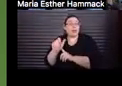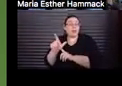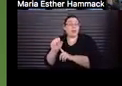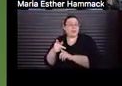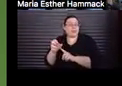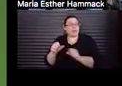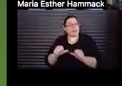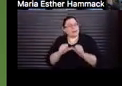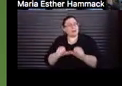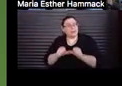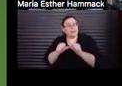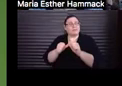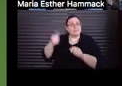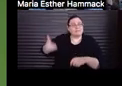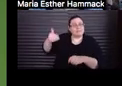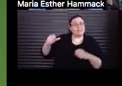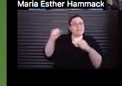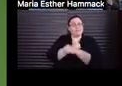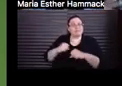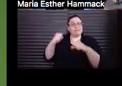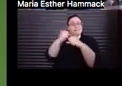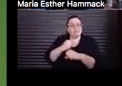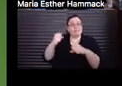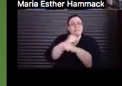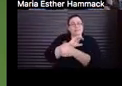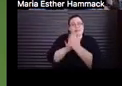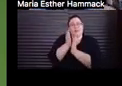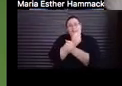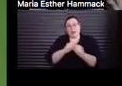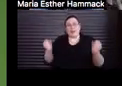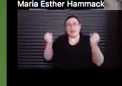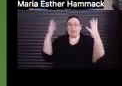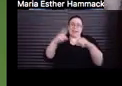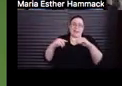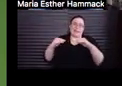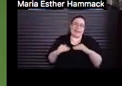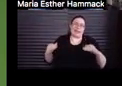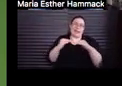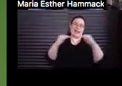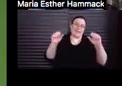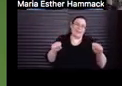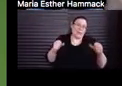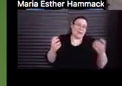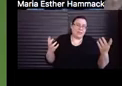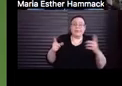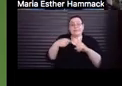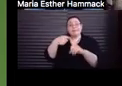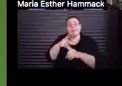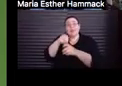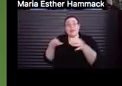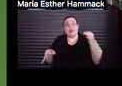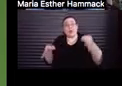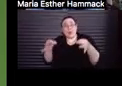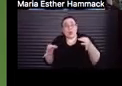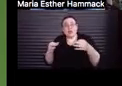consistently and regularly fought for their freedom at the very many levels that they could, particularly, you know, in the courts. They tried